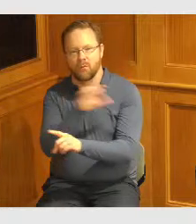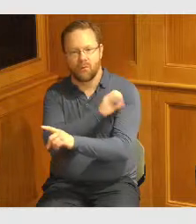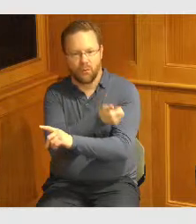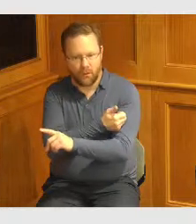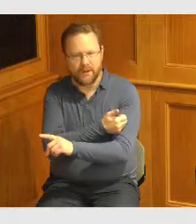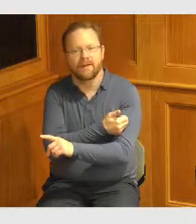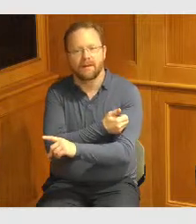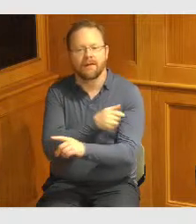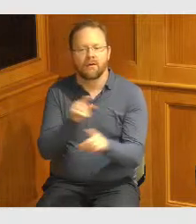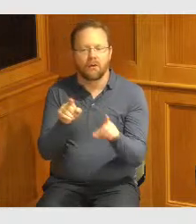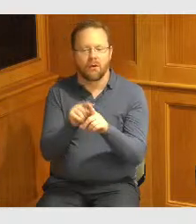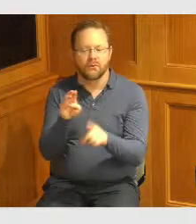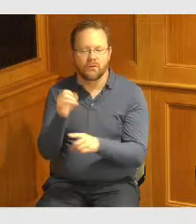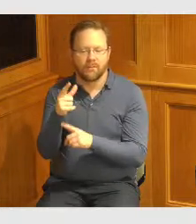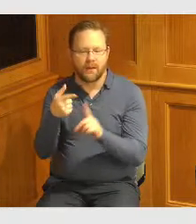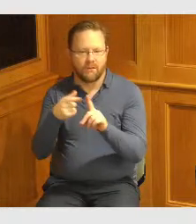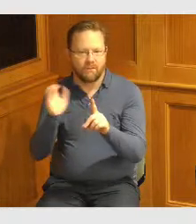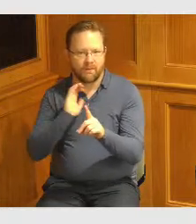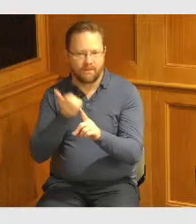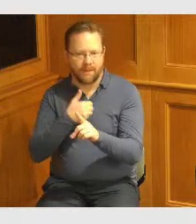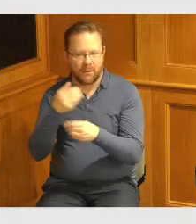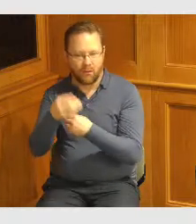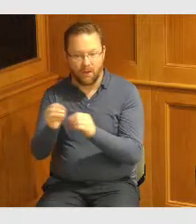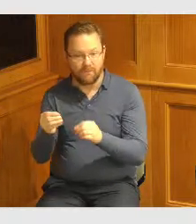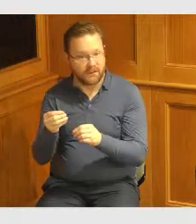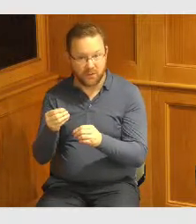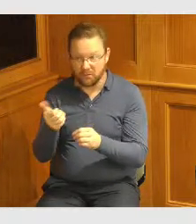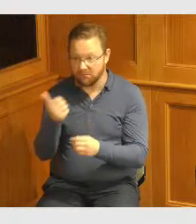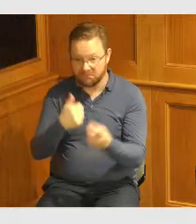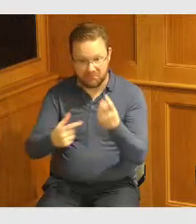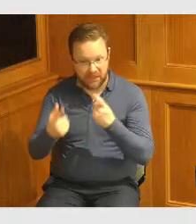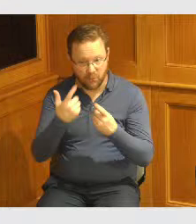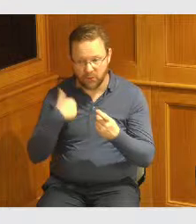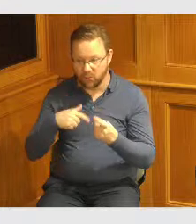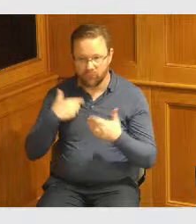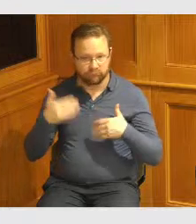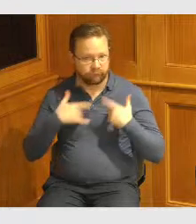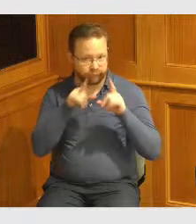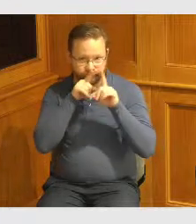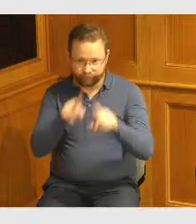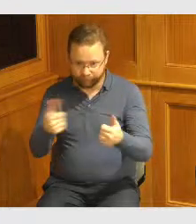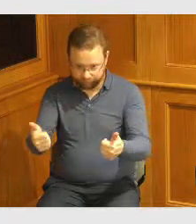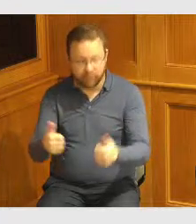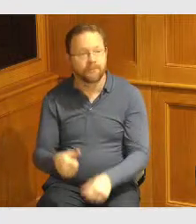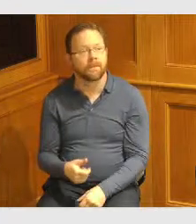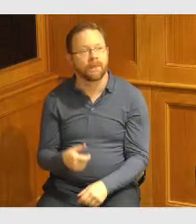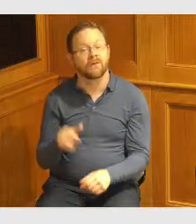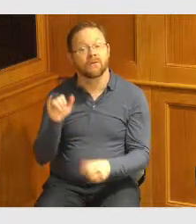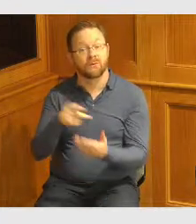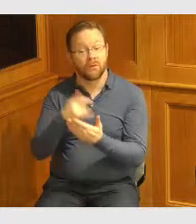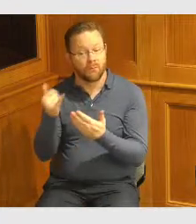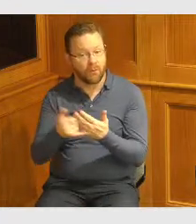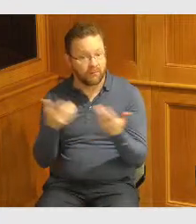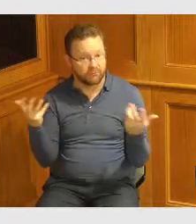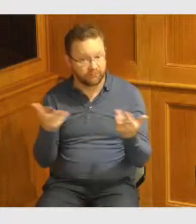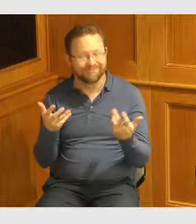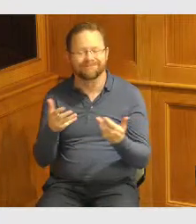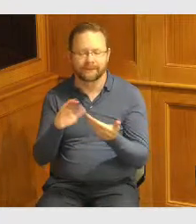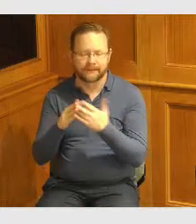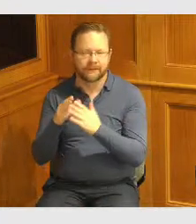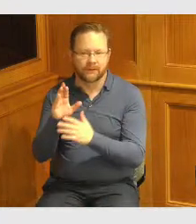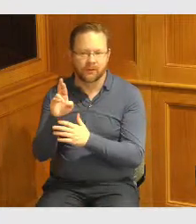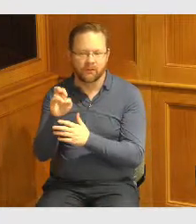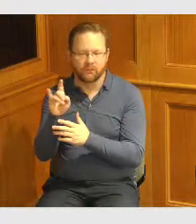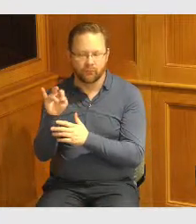as Michael Wynn from our office. So we are all here to answer your questions that you might have. As I mentioned, the project will be in the City of Reading,